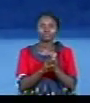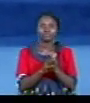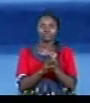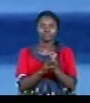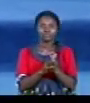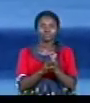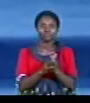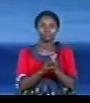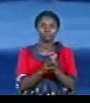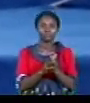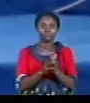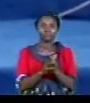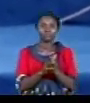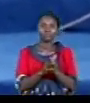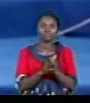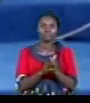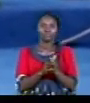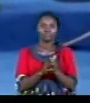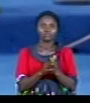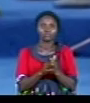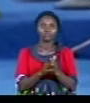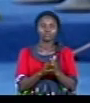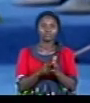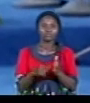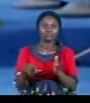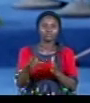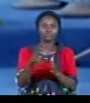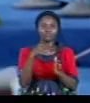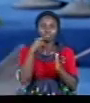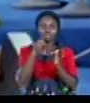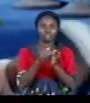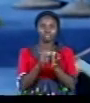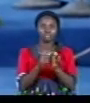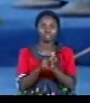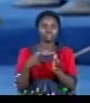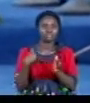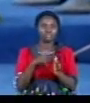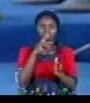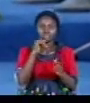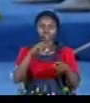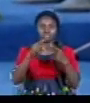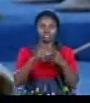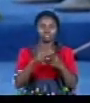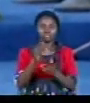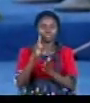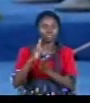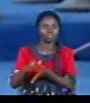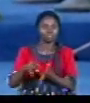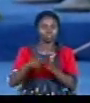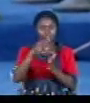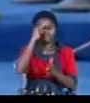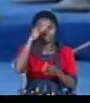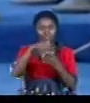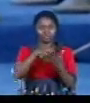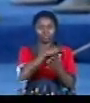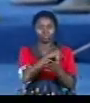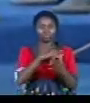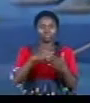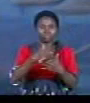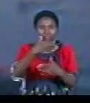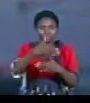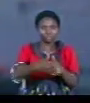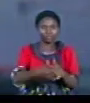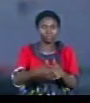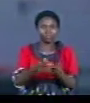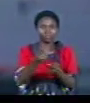this hospital. We're not going to leave him. So my uncle heard them say, the following day in the morning, my uncle